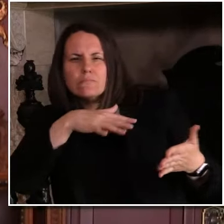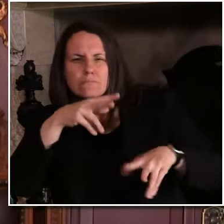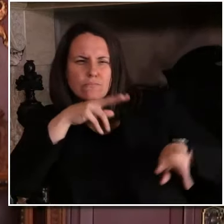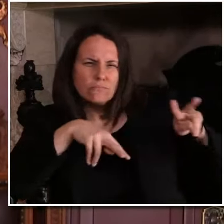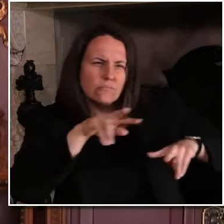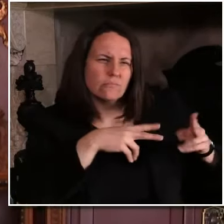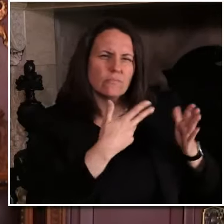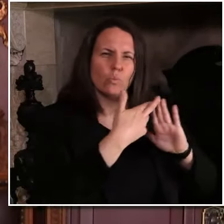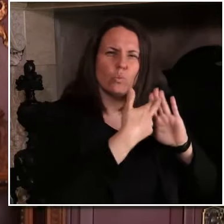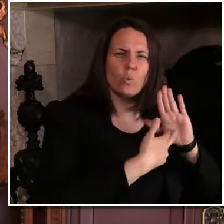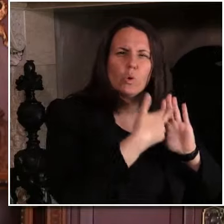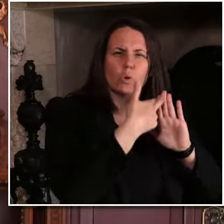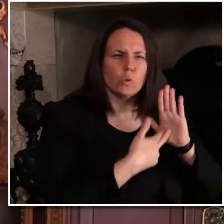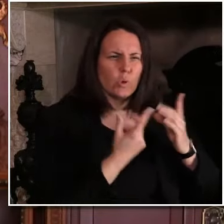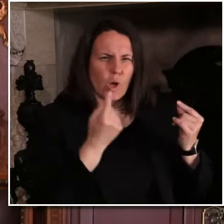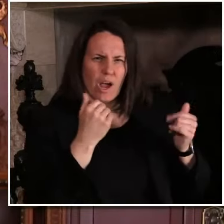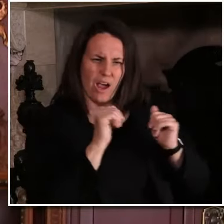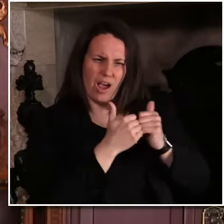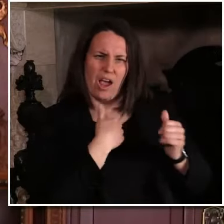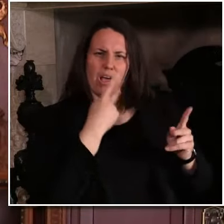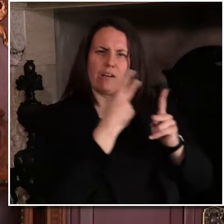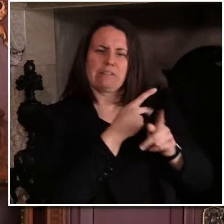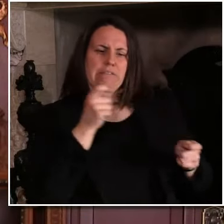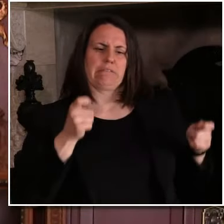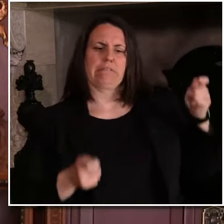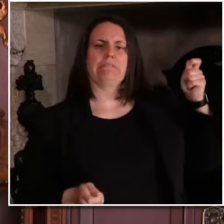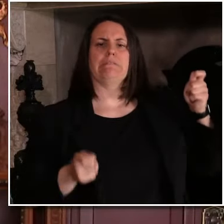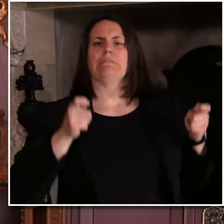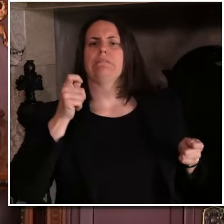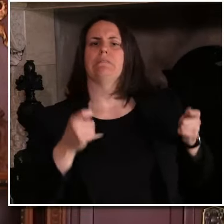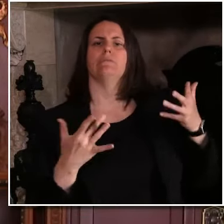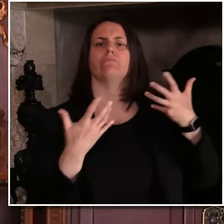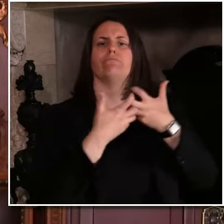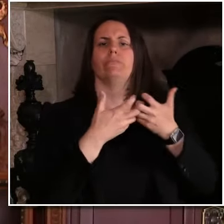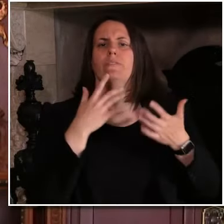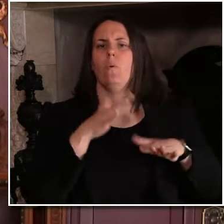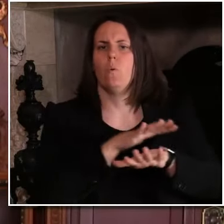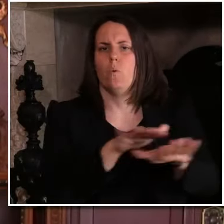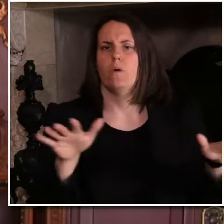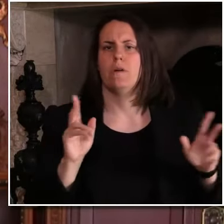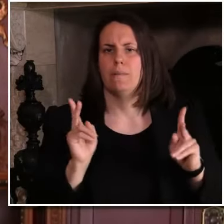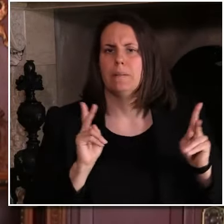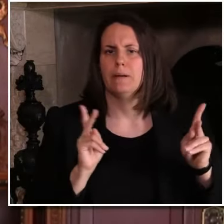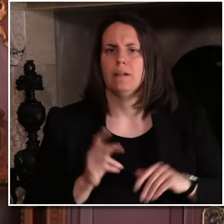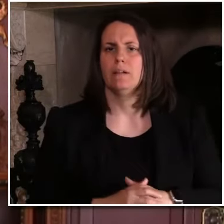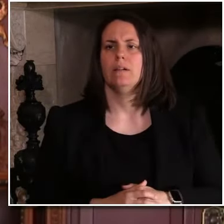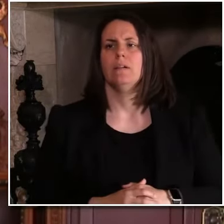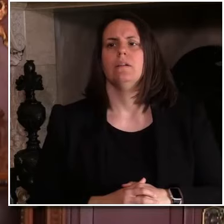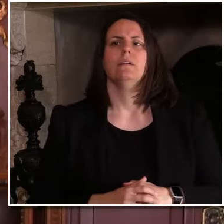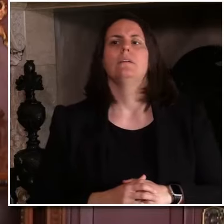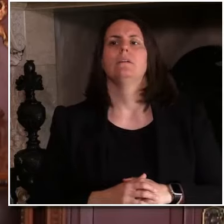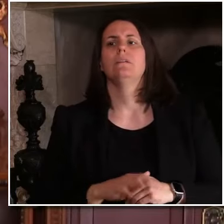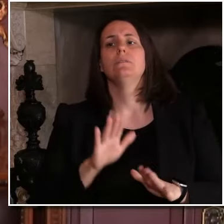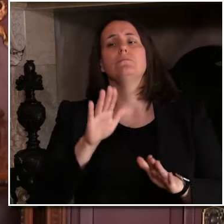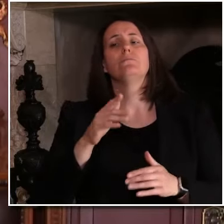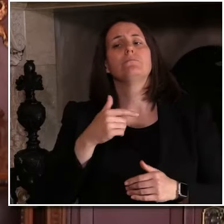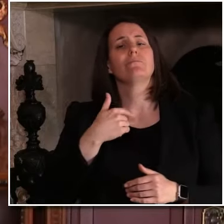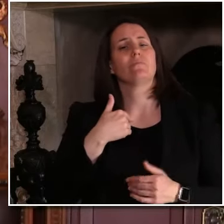from opening or expanding. People need to realize that if you look at the number of essential services